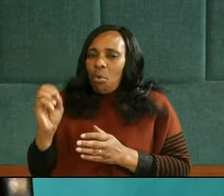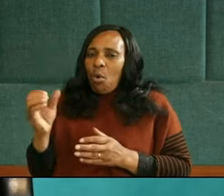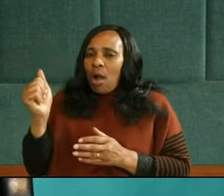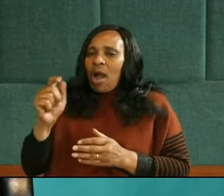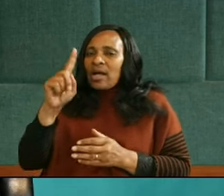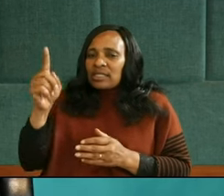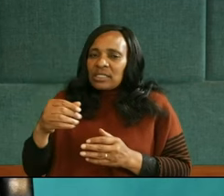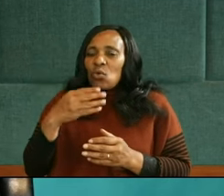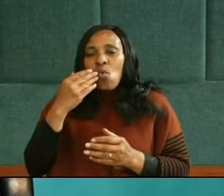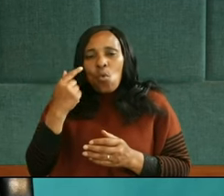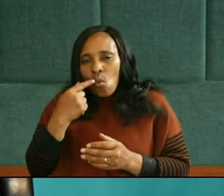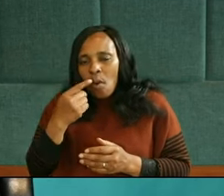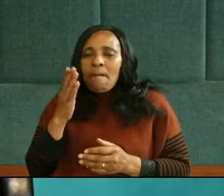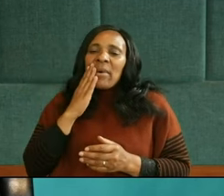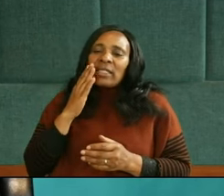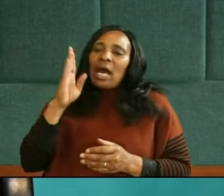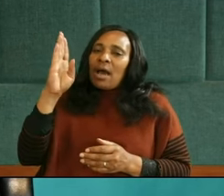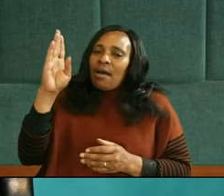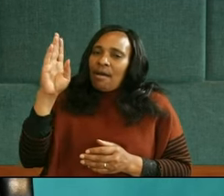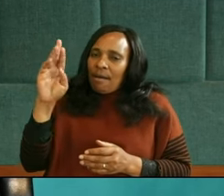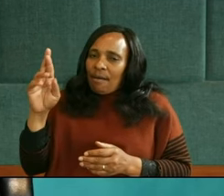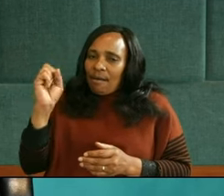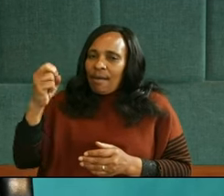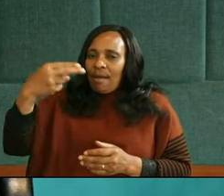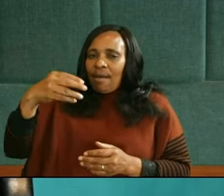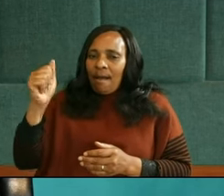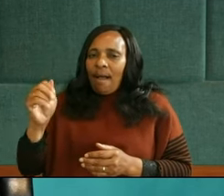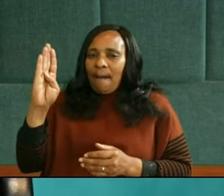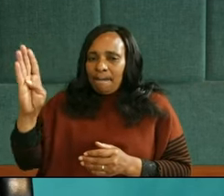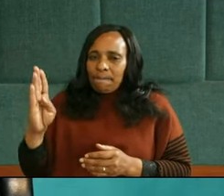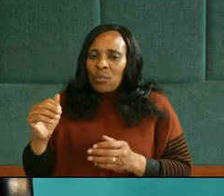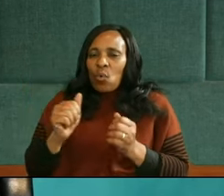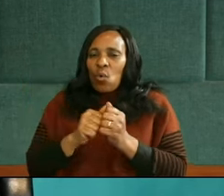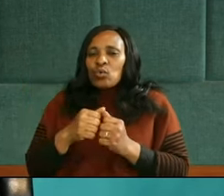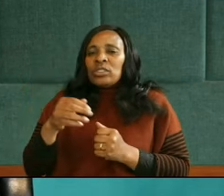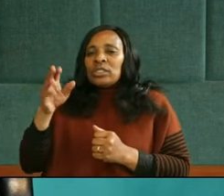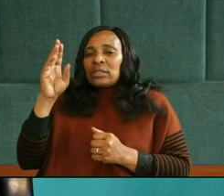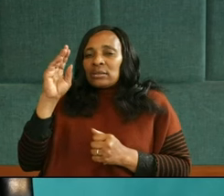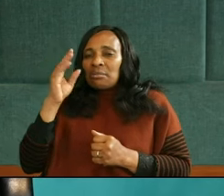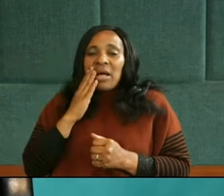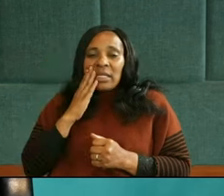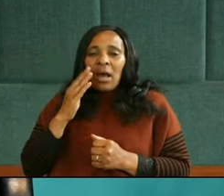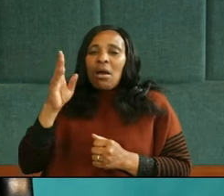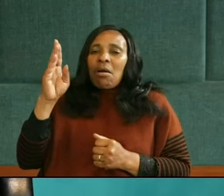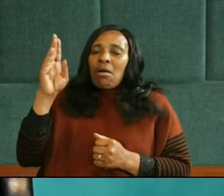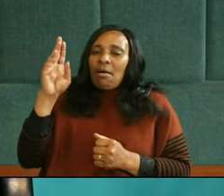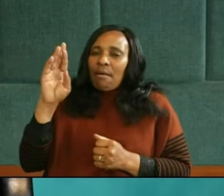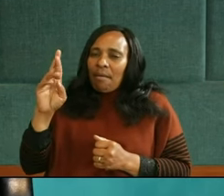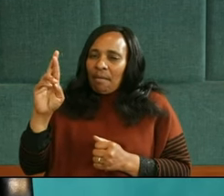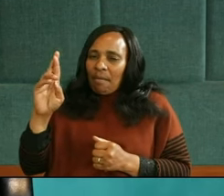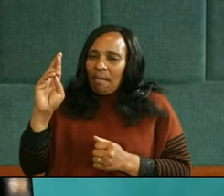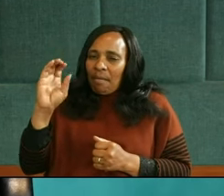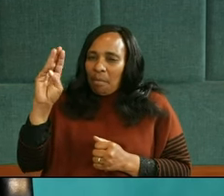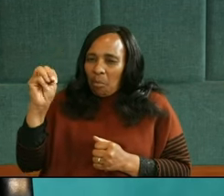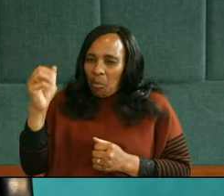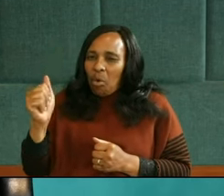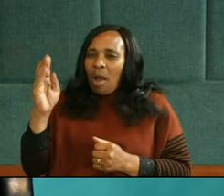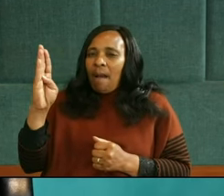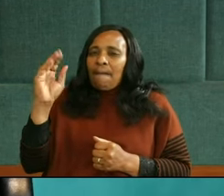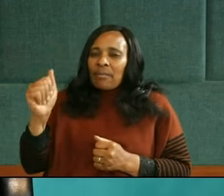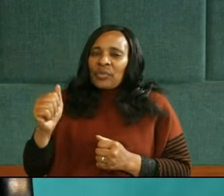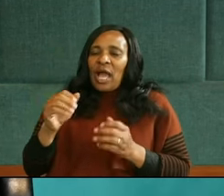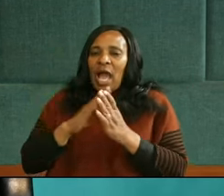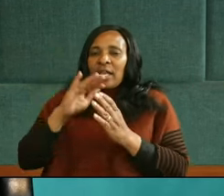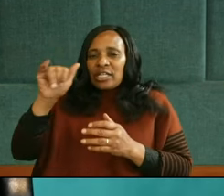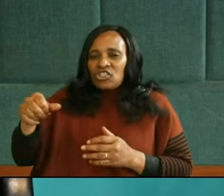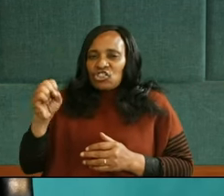was Rahab, Boaz, the father of Obed, whose mother was Ruth, Obed, the father of Jesse, and Jesse, the father of